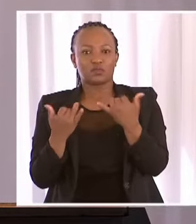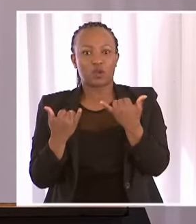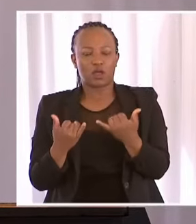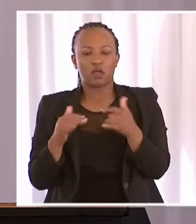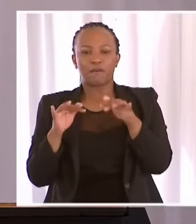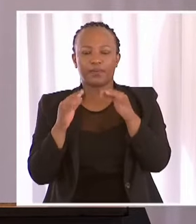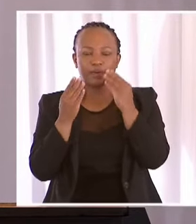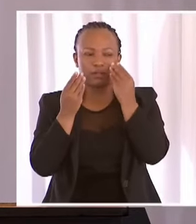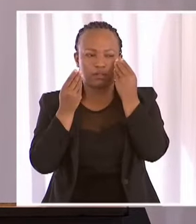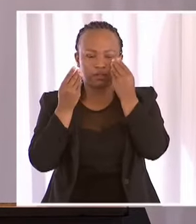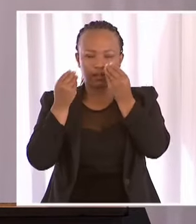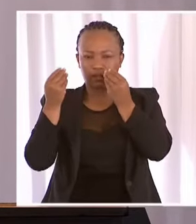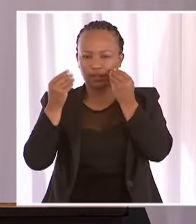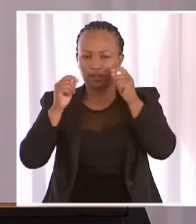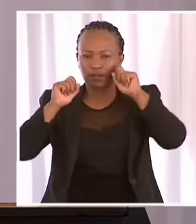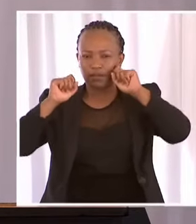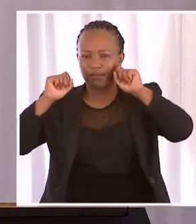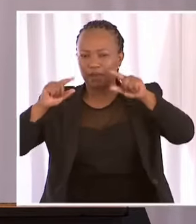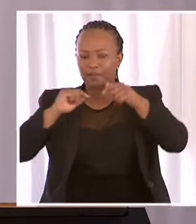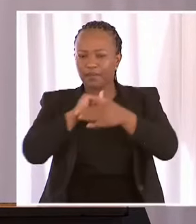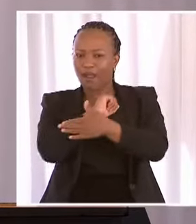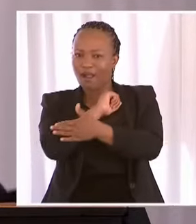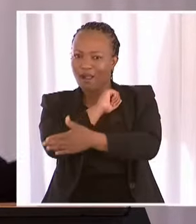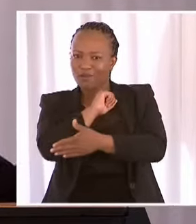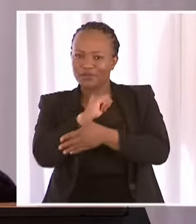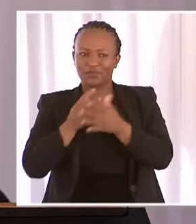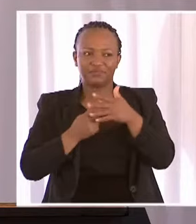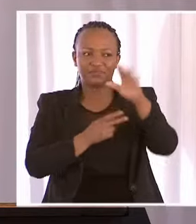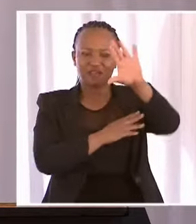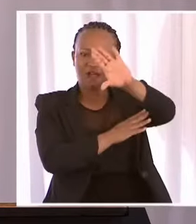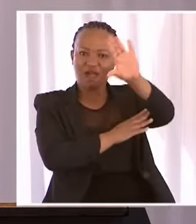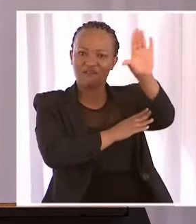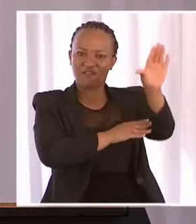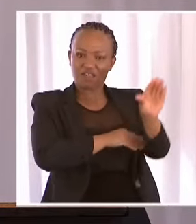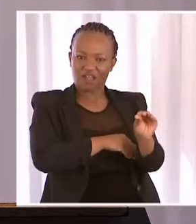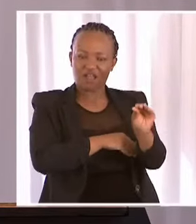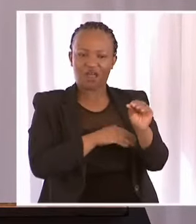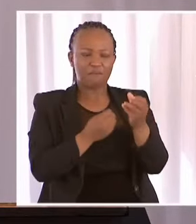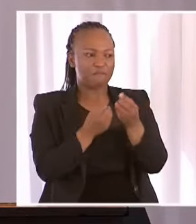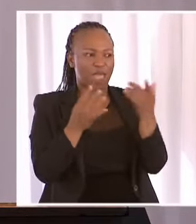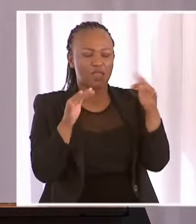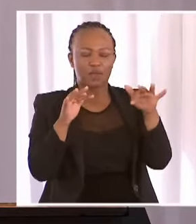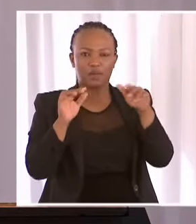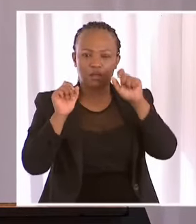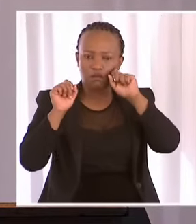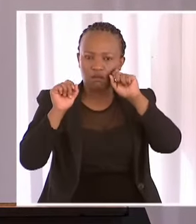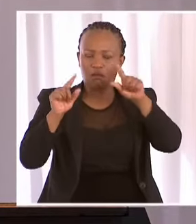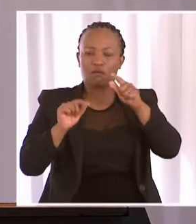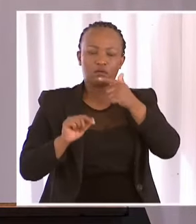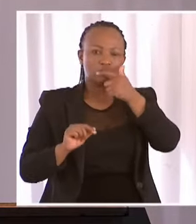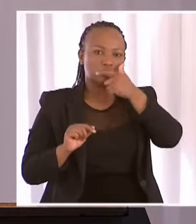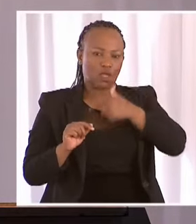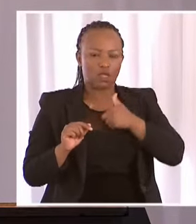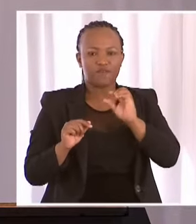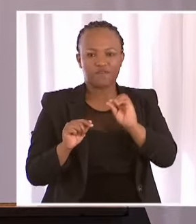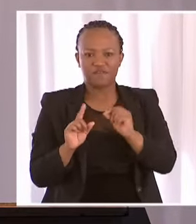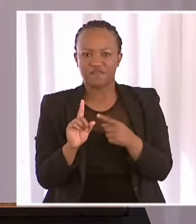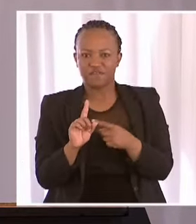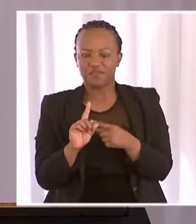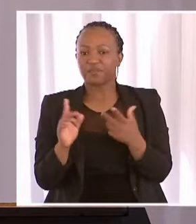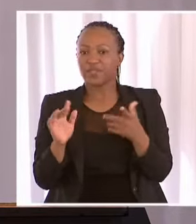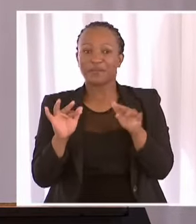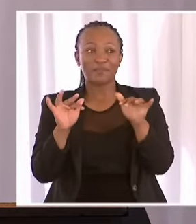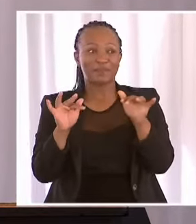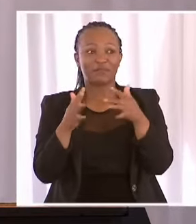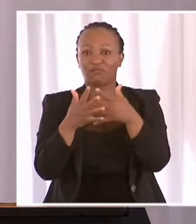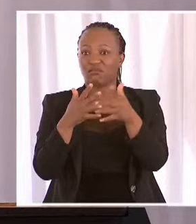shed, not just in our country and our continent, which as Waleli pointed out, he loved and served, but wherever